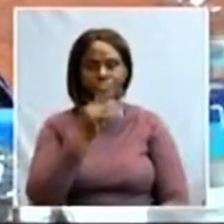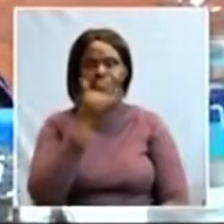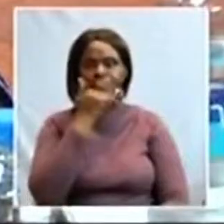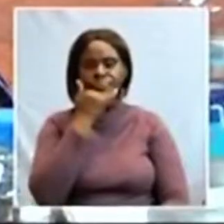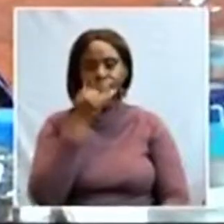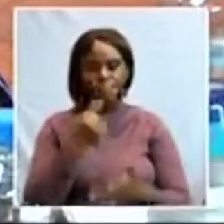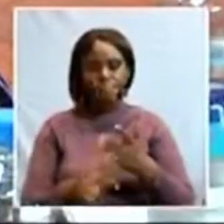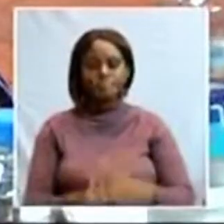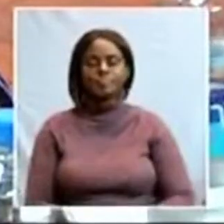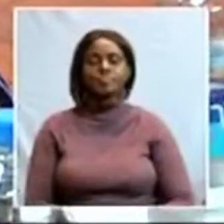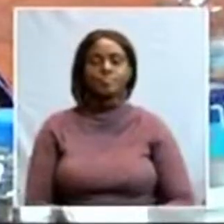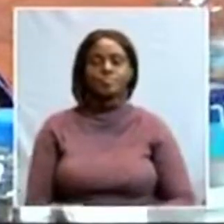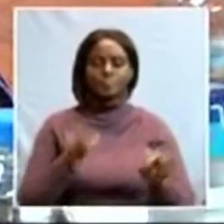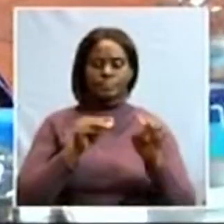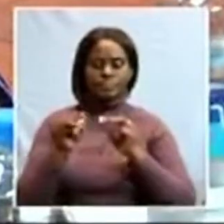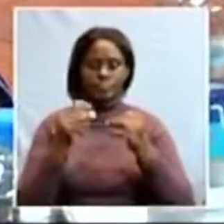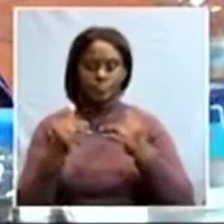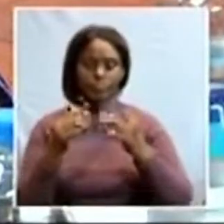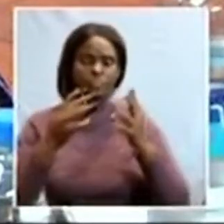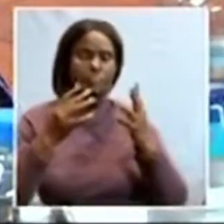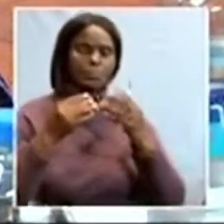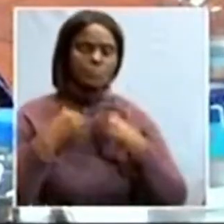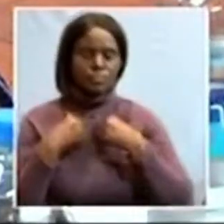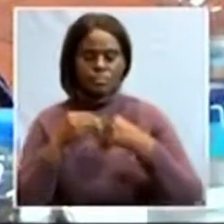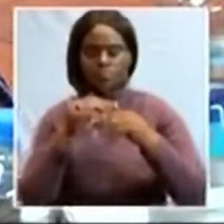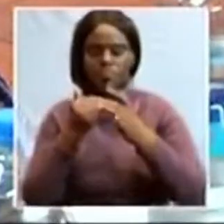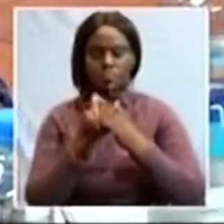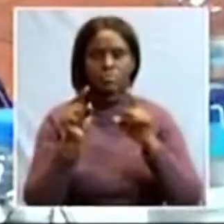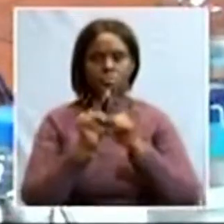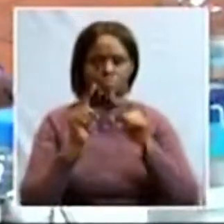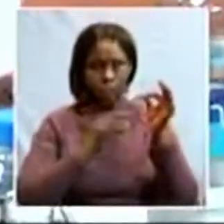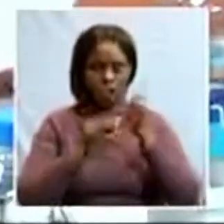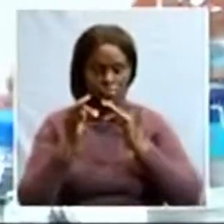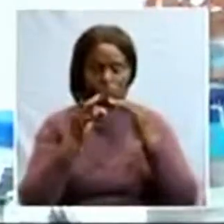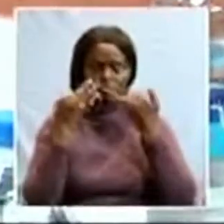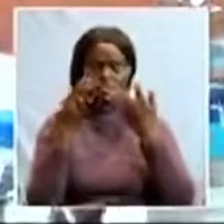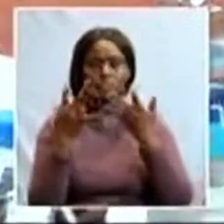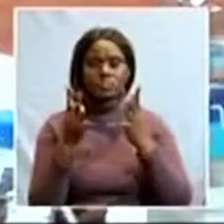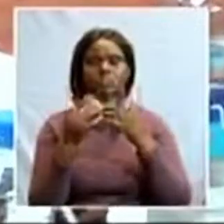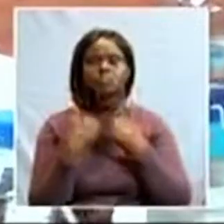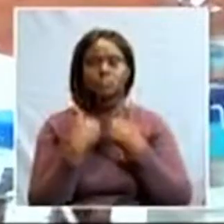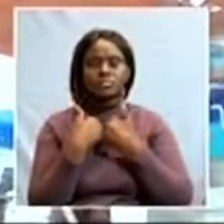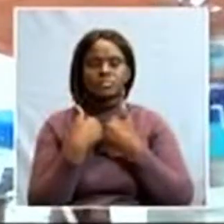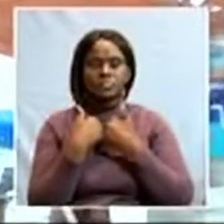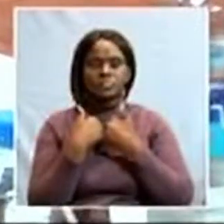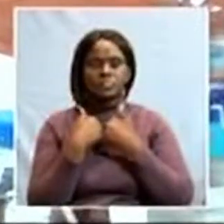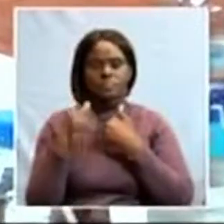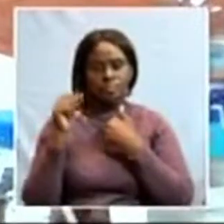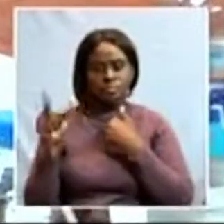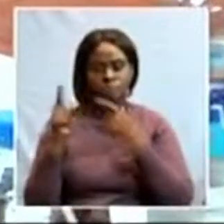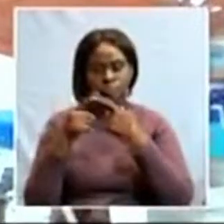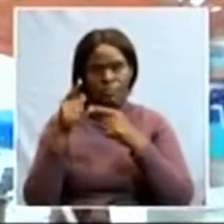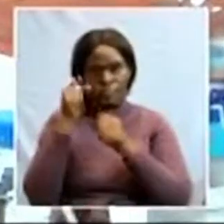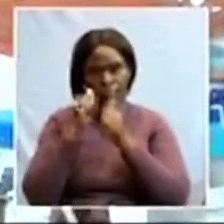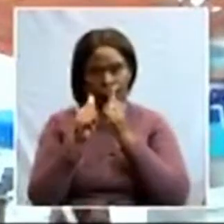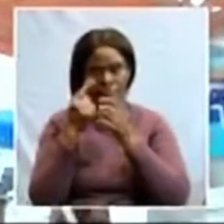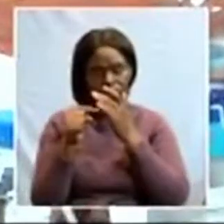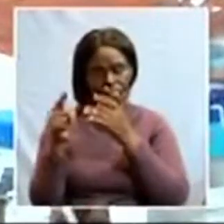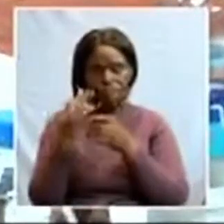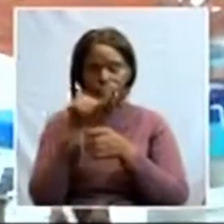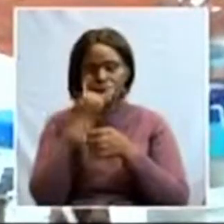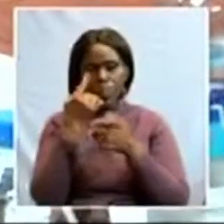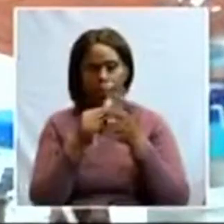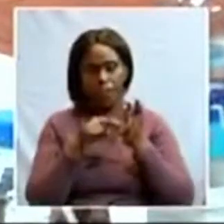query. Management acknowledges the auditor's finding and wishes to state that the variance was caused